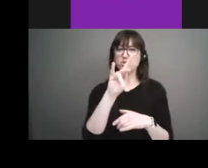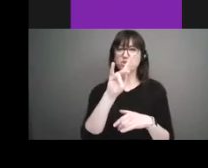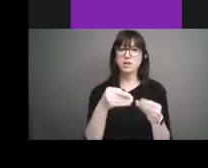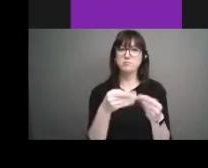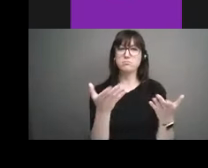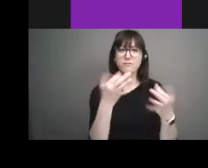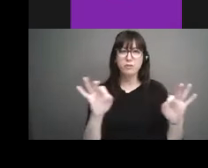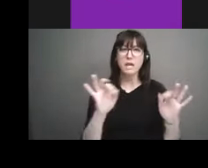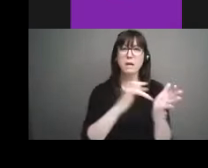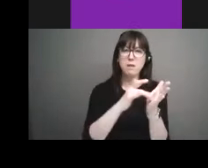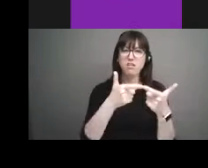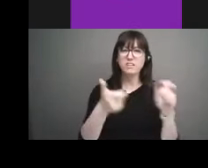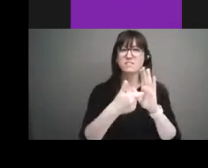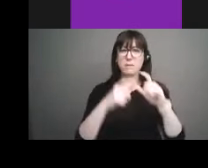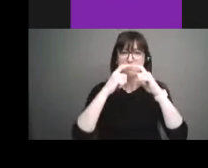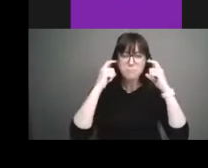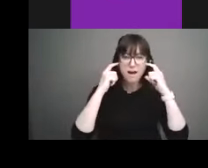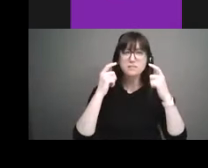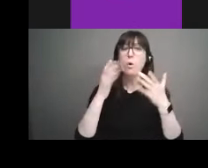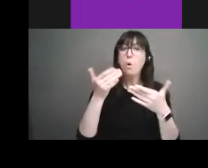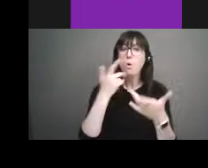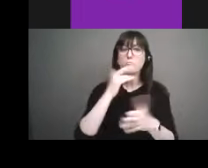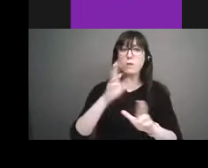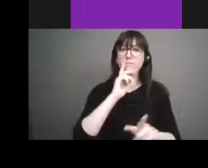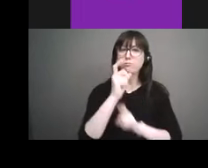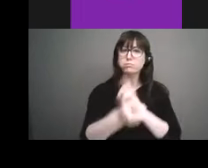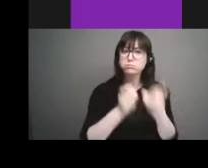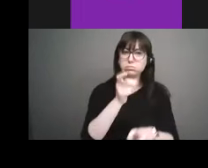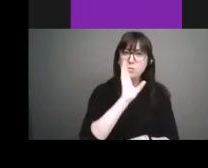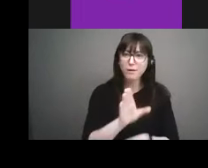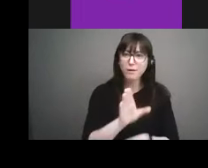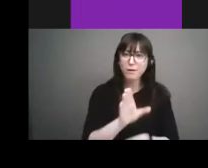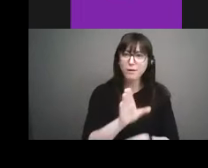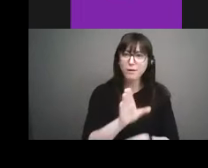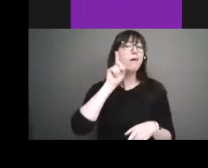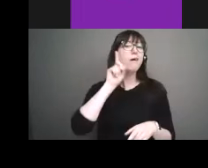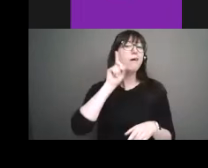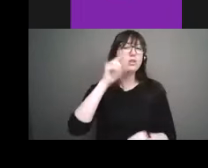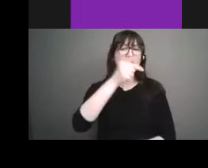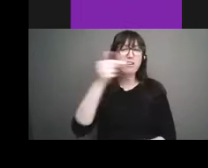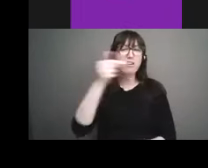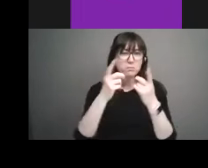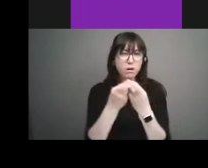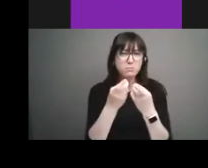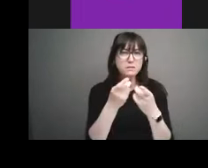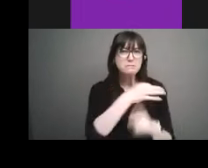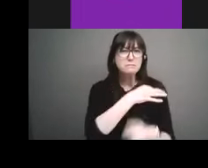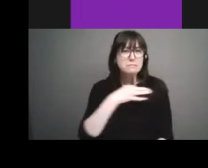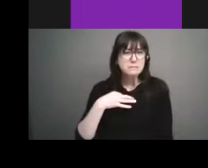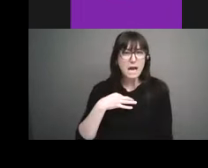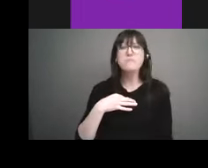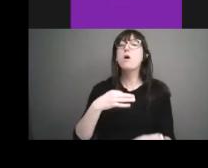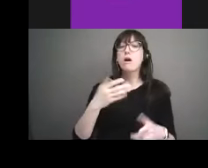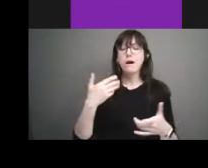example, masks for donation. Impersonating government departments sending out